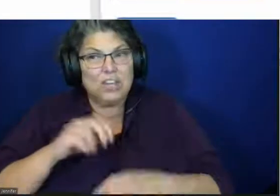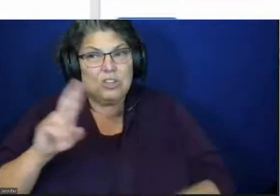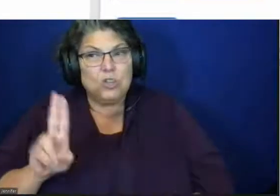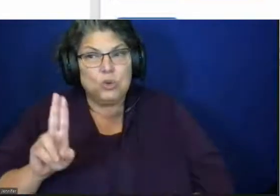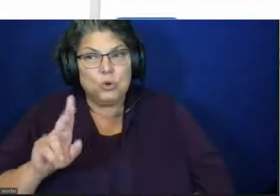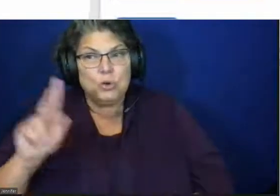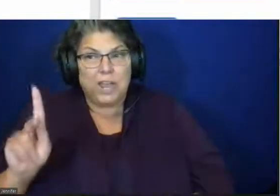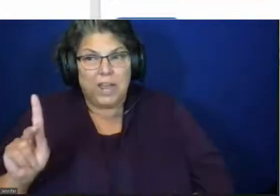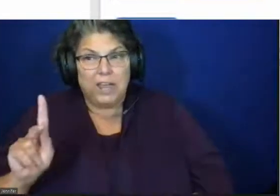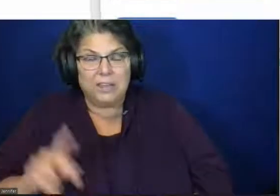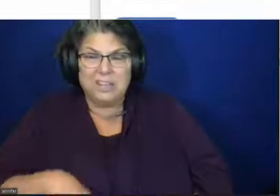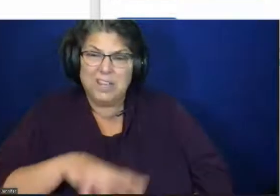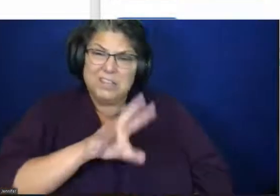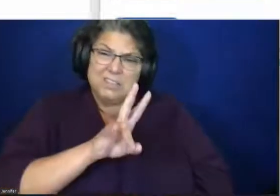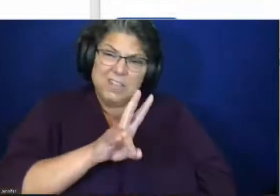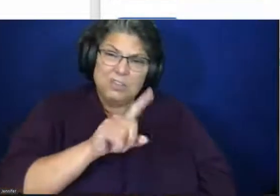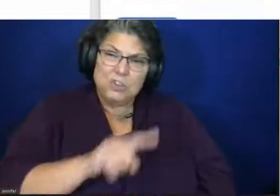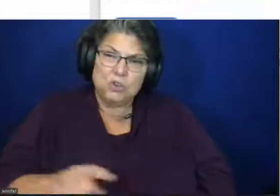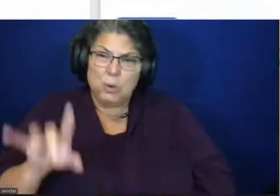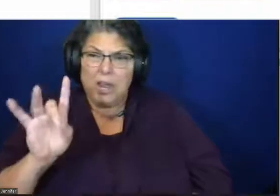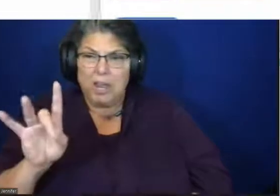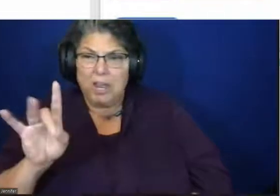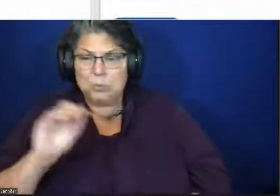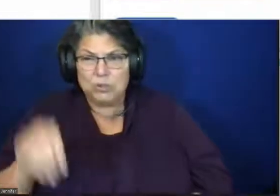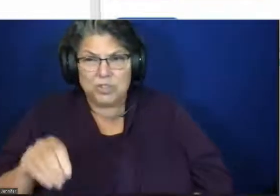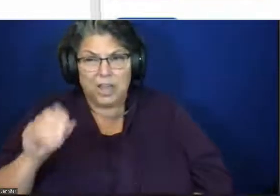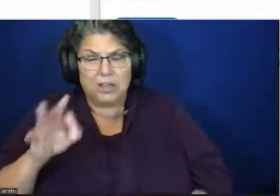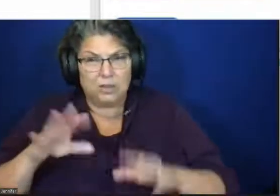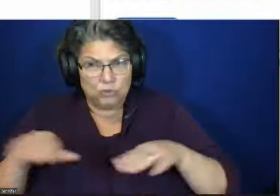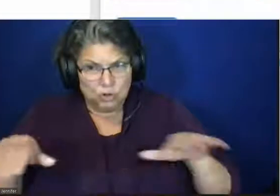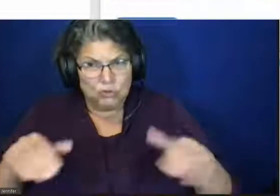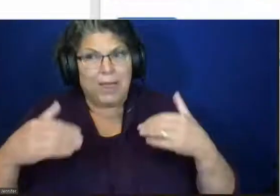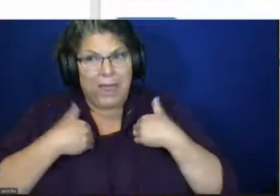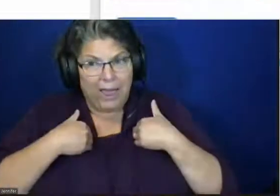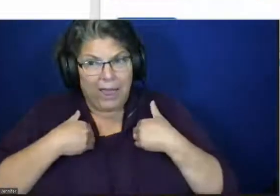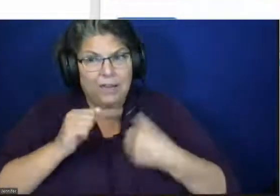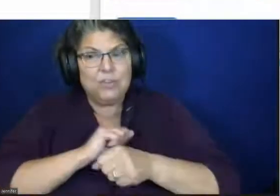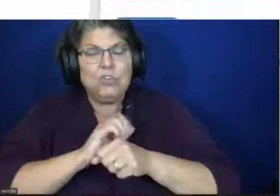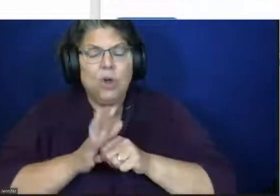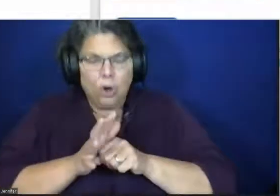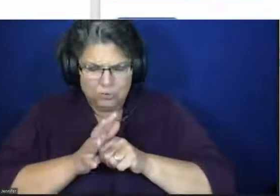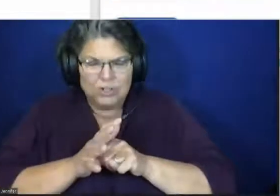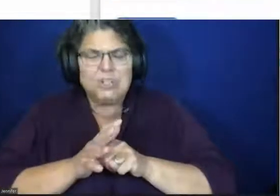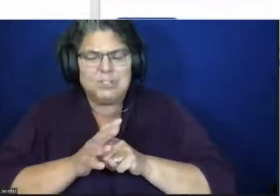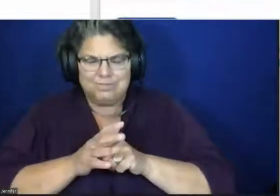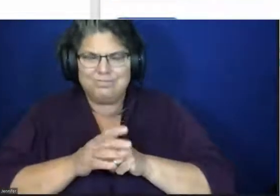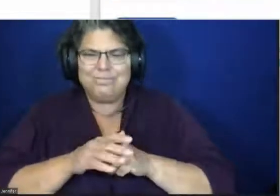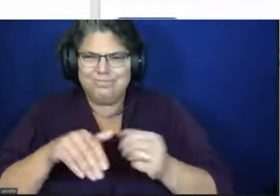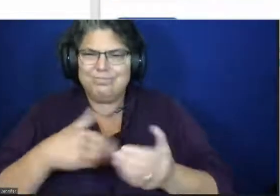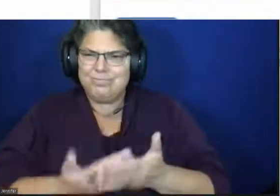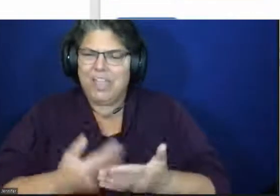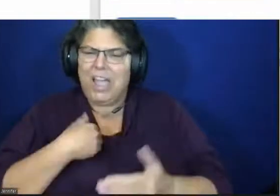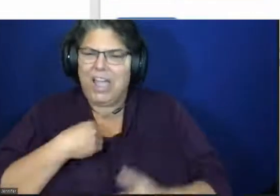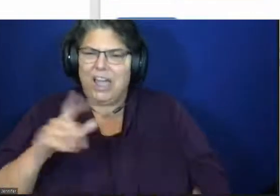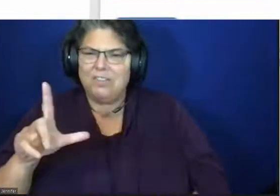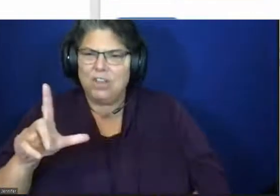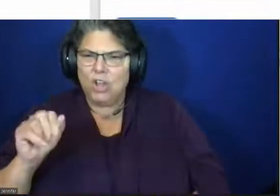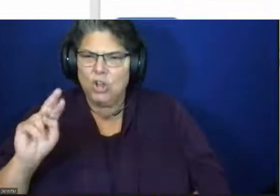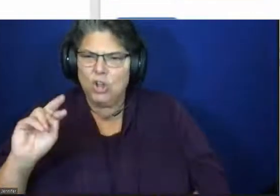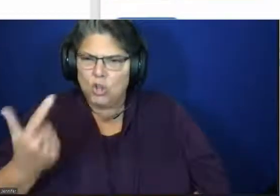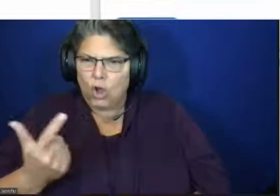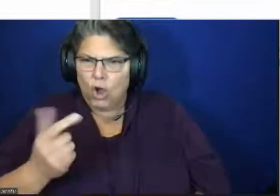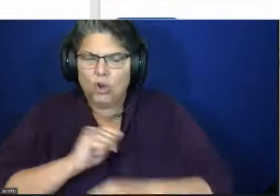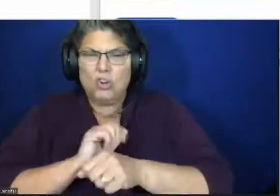of children who suffer from COVID have wound up with long COVID, which is increasing in the